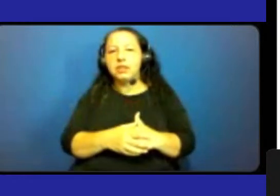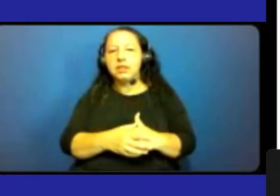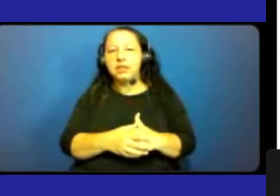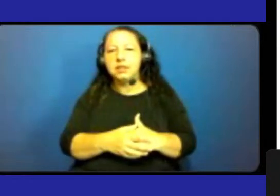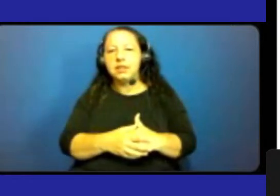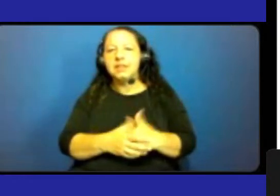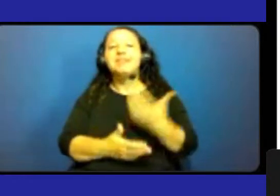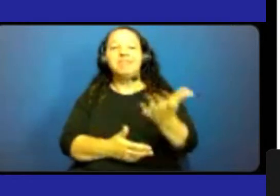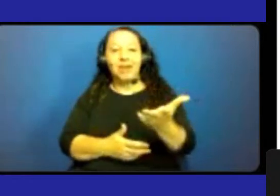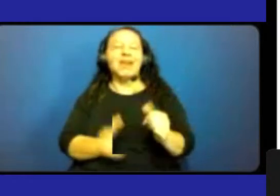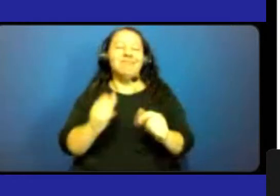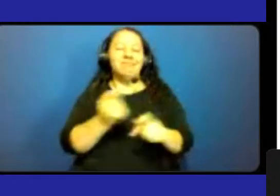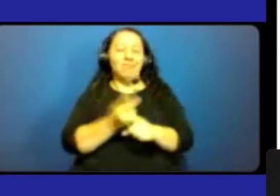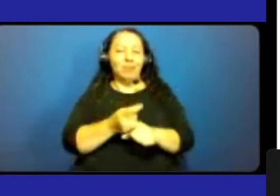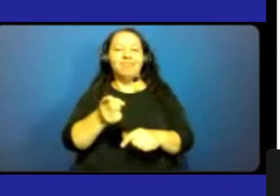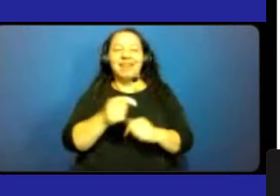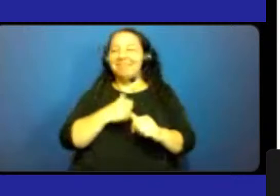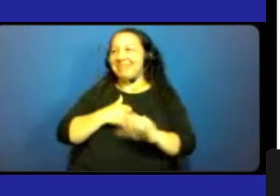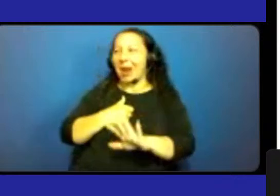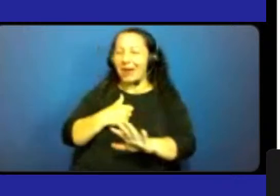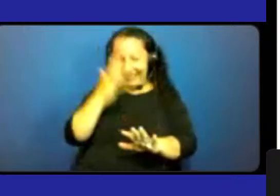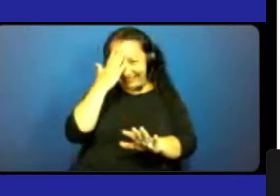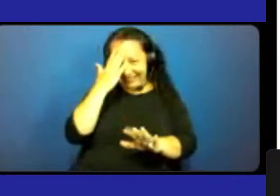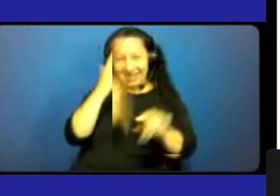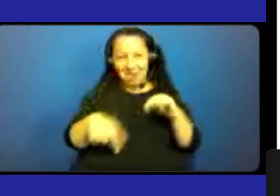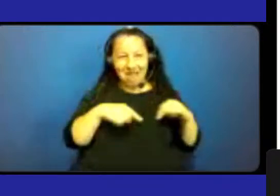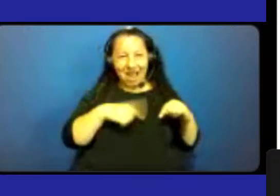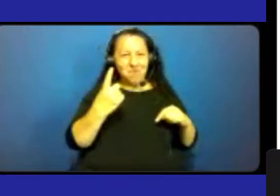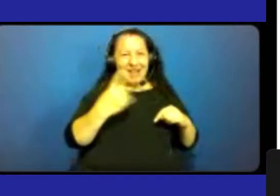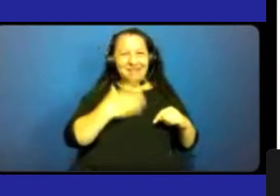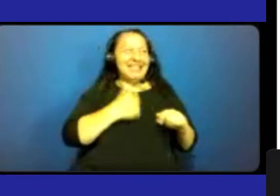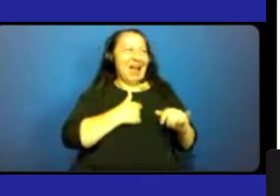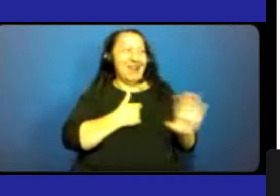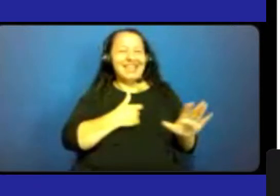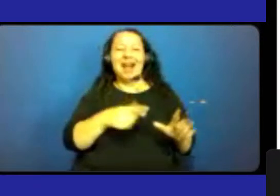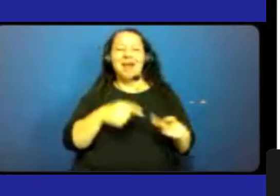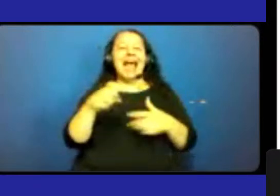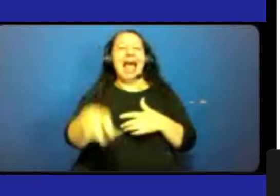yeah. I'm sorry. Can you go back one? I apologize. I got ahead of myself.